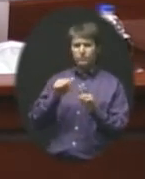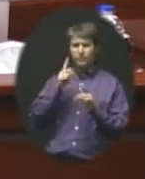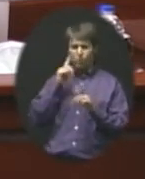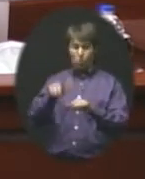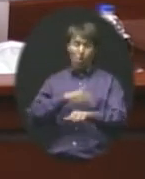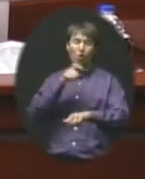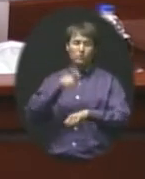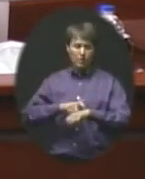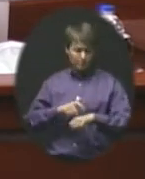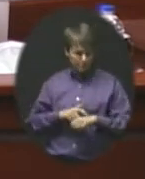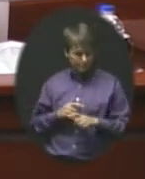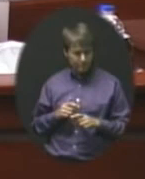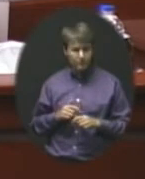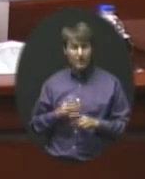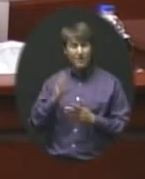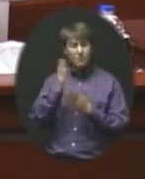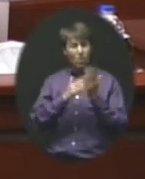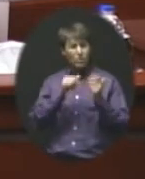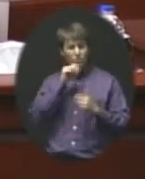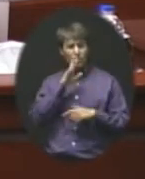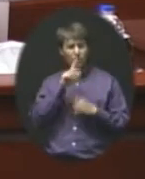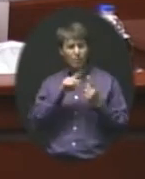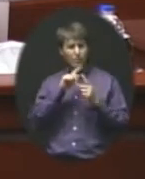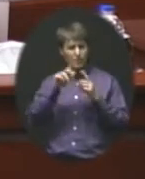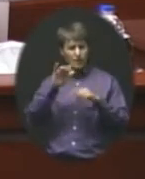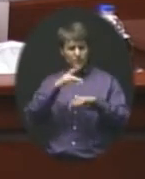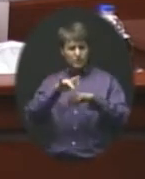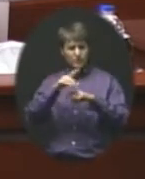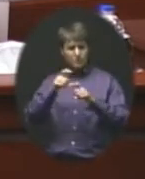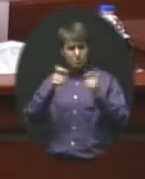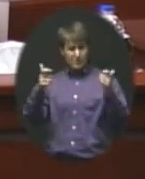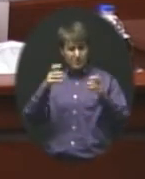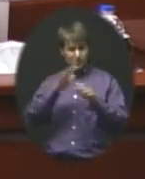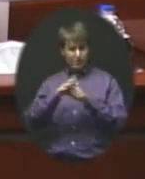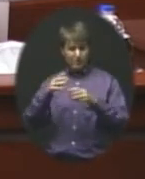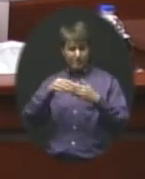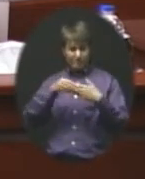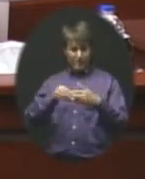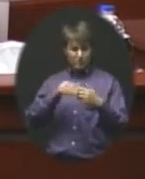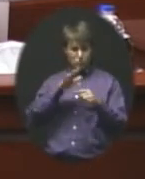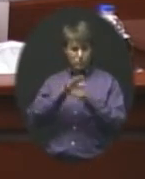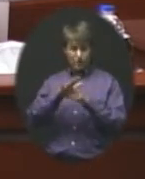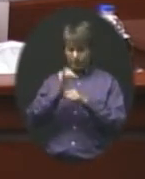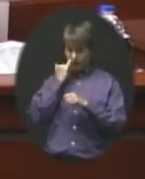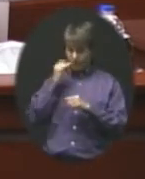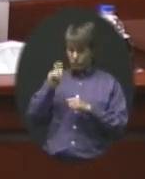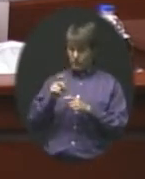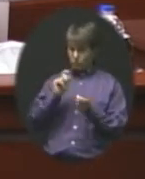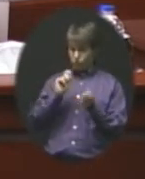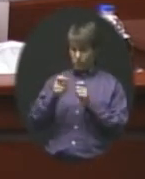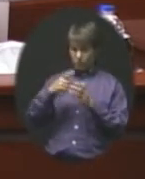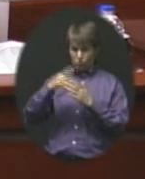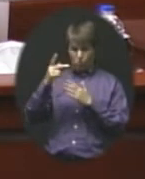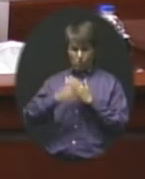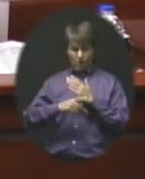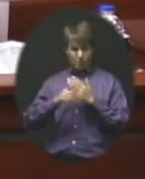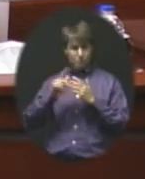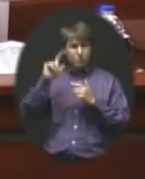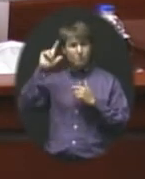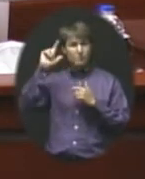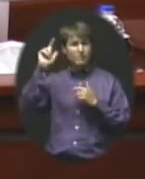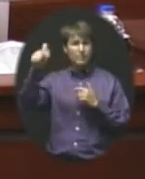the piece that we don't talk about very often, but those spaces are big enough and flexible enough that should we change programs, you know, down the